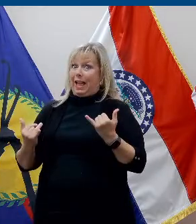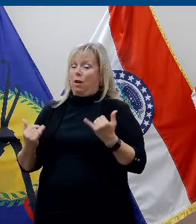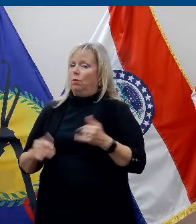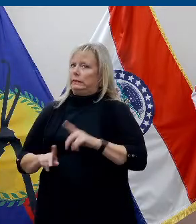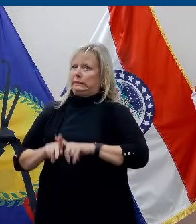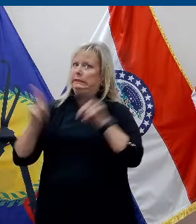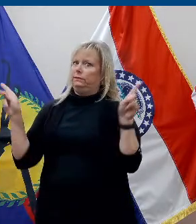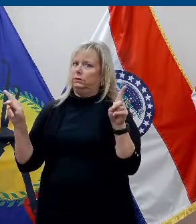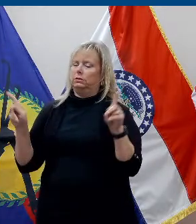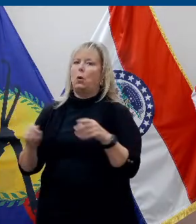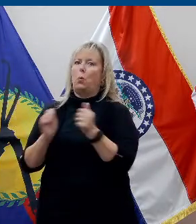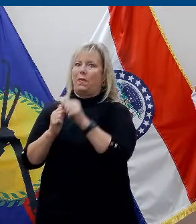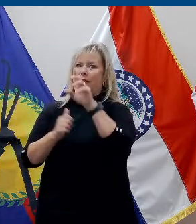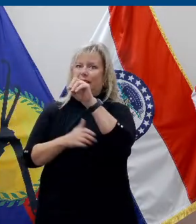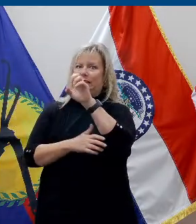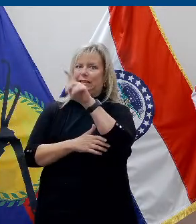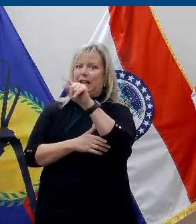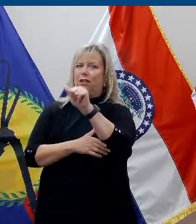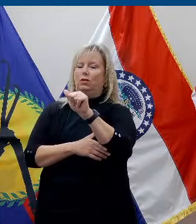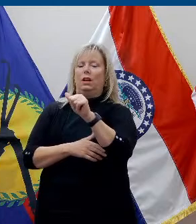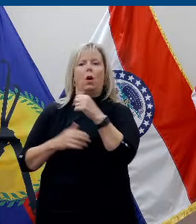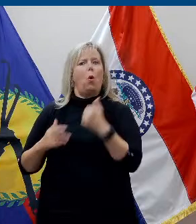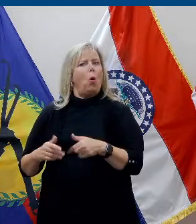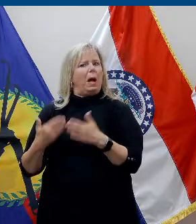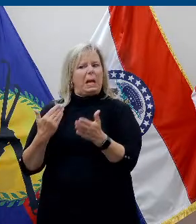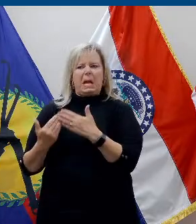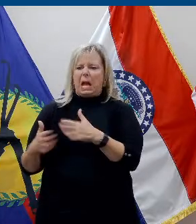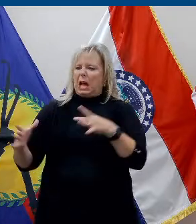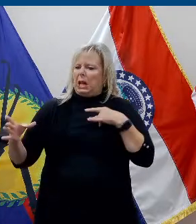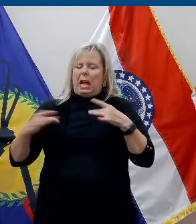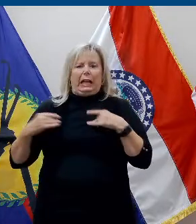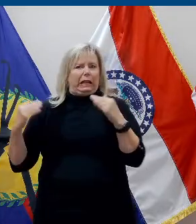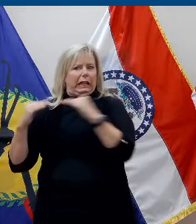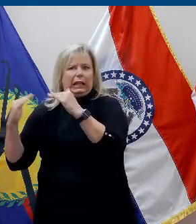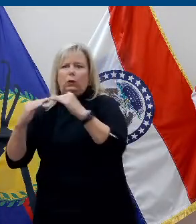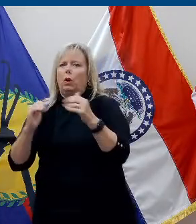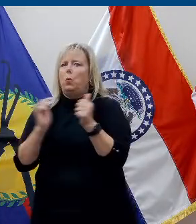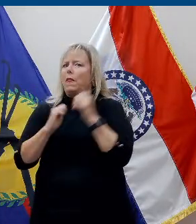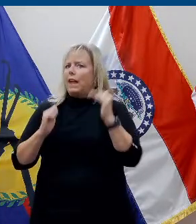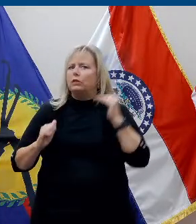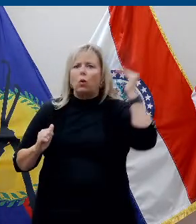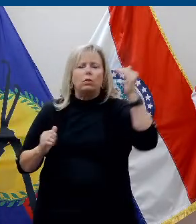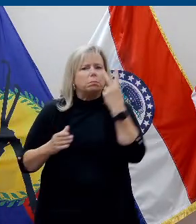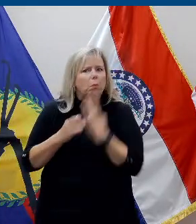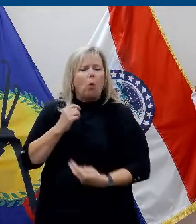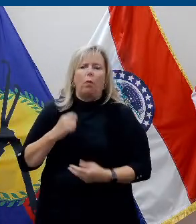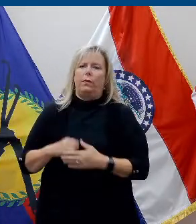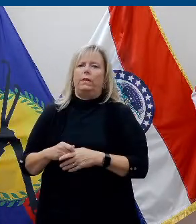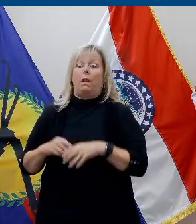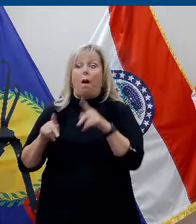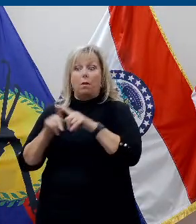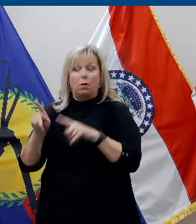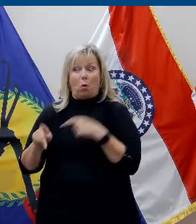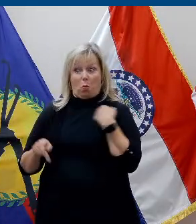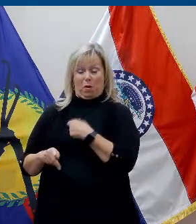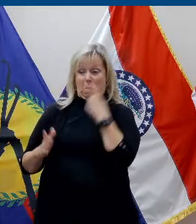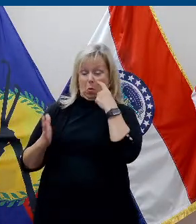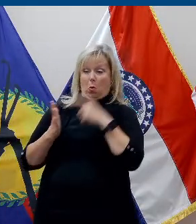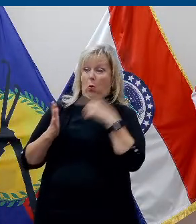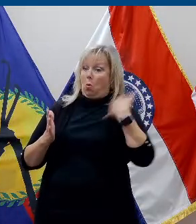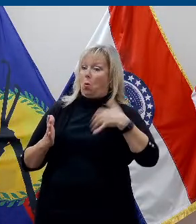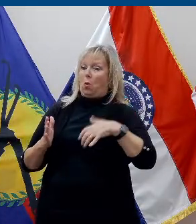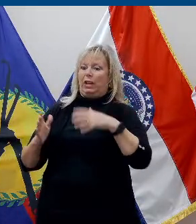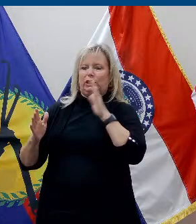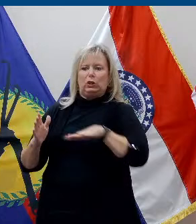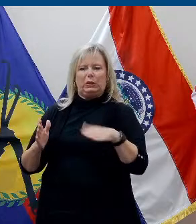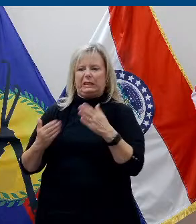case with the current Delta variant. It is as transmissible in children as it seems to be in adults. And so we are seeing children